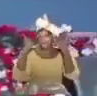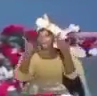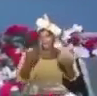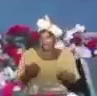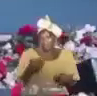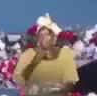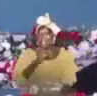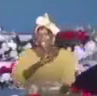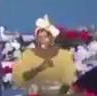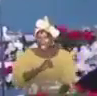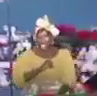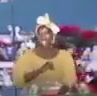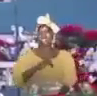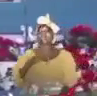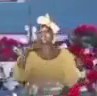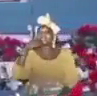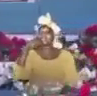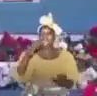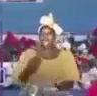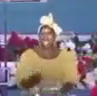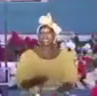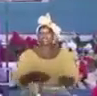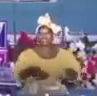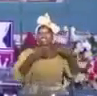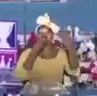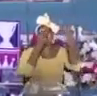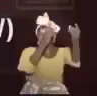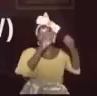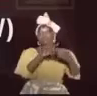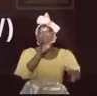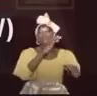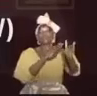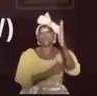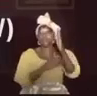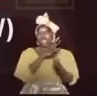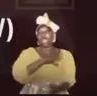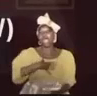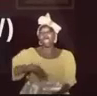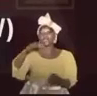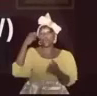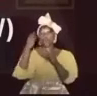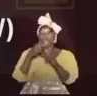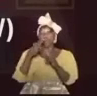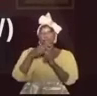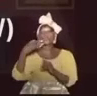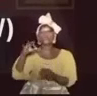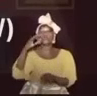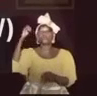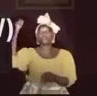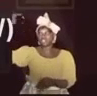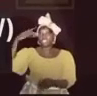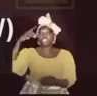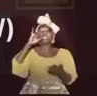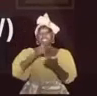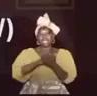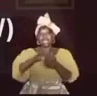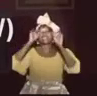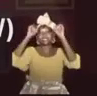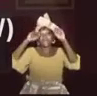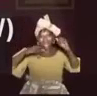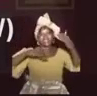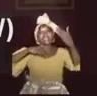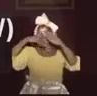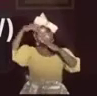I commend you unto God and to the word of his grace, which is able to build you up, it